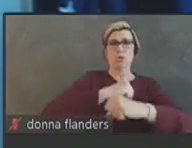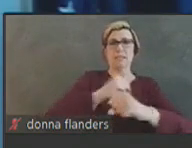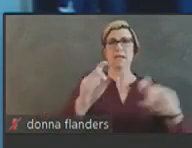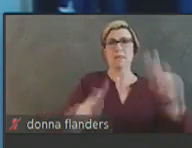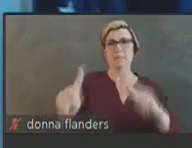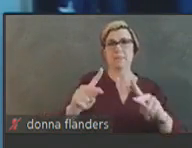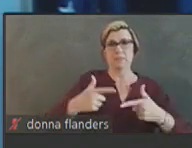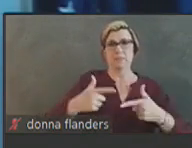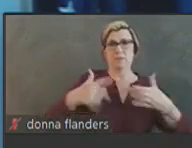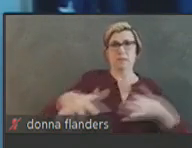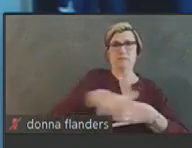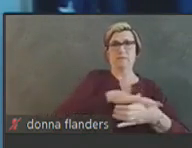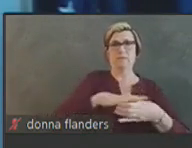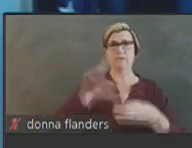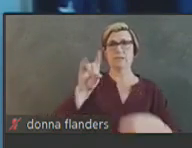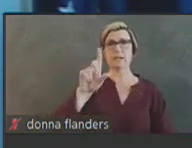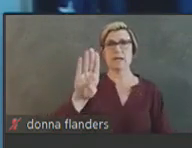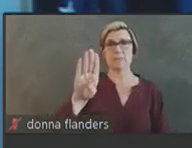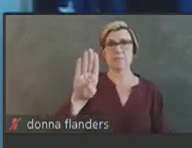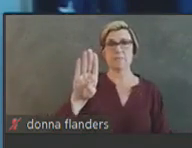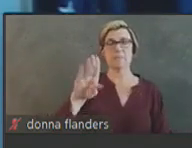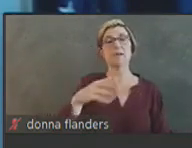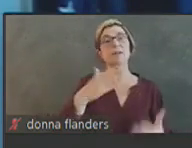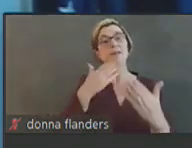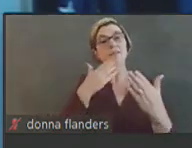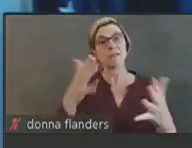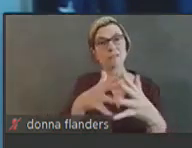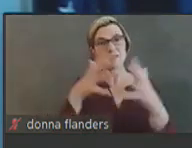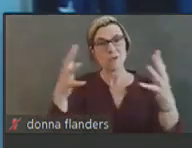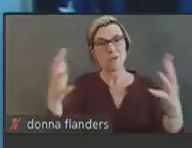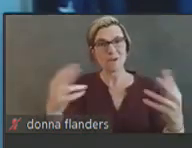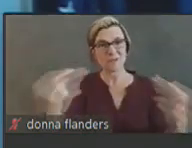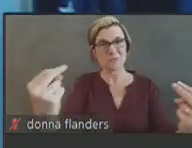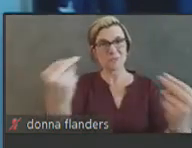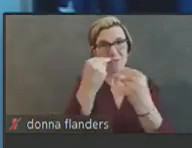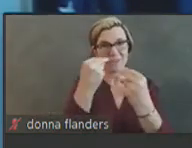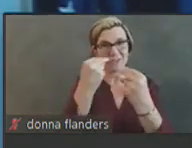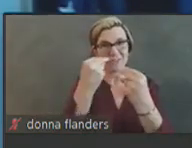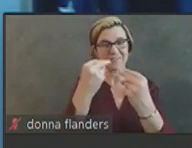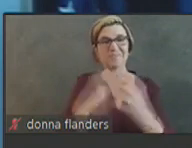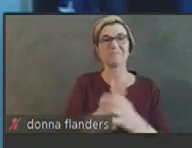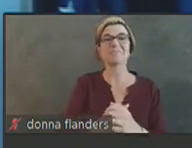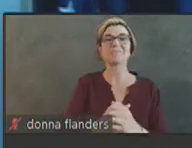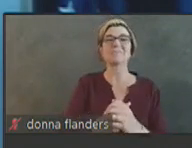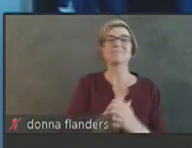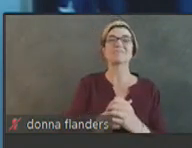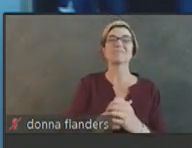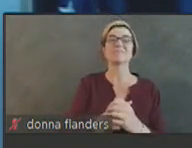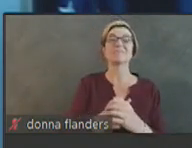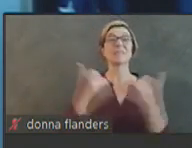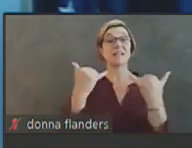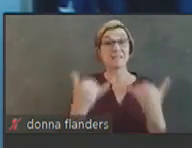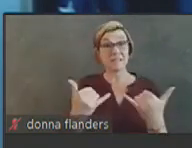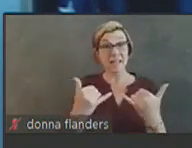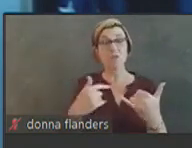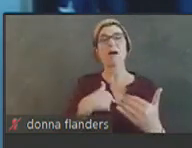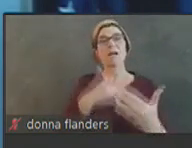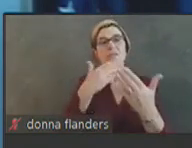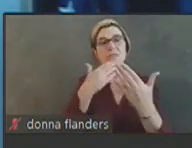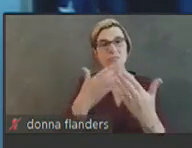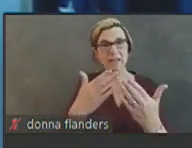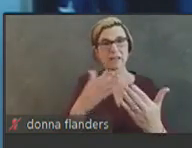County residents. I thank you so much for your attention. More importantly, I thank you for your